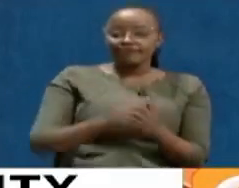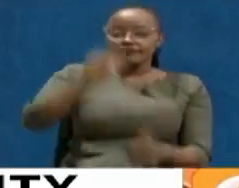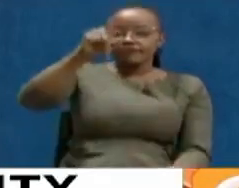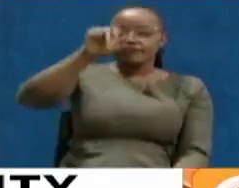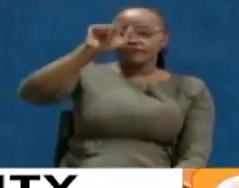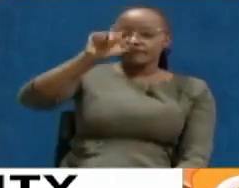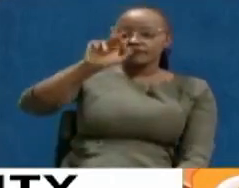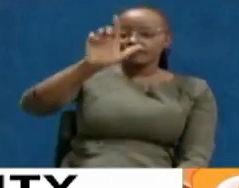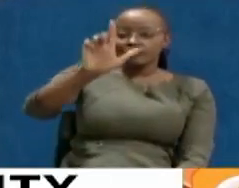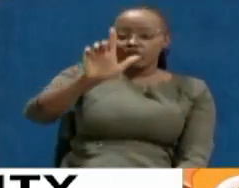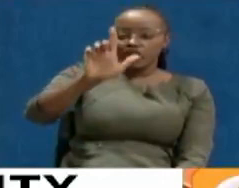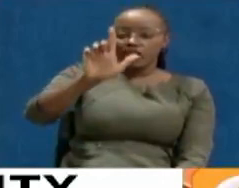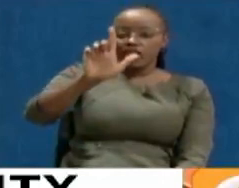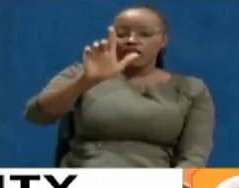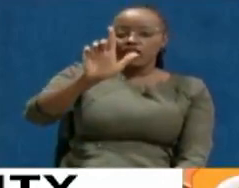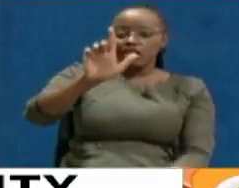Paul Mutungi